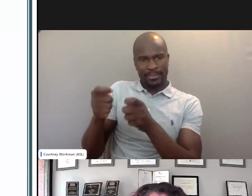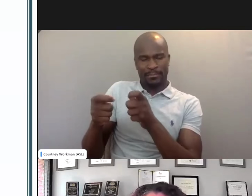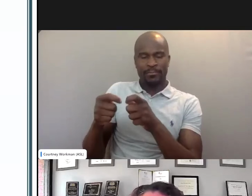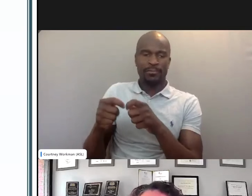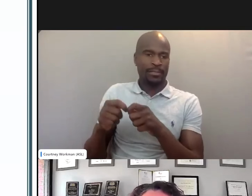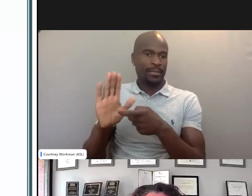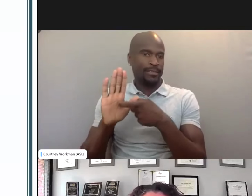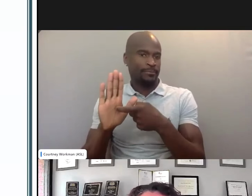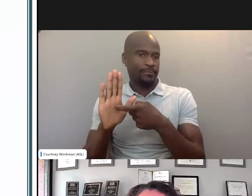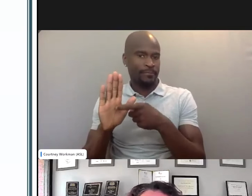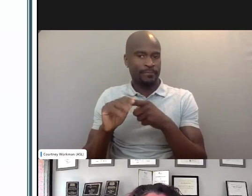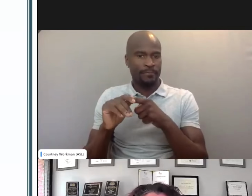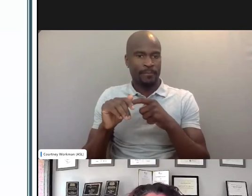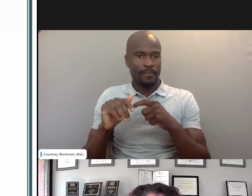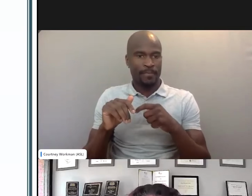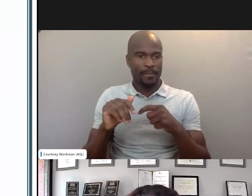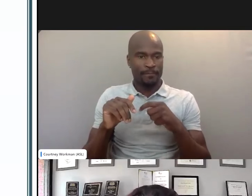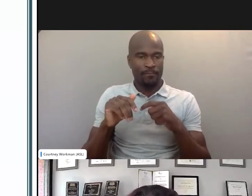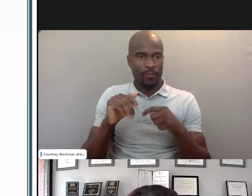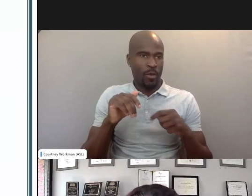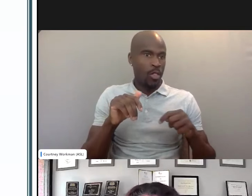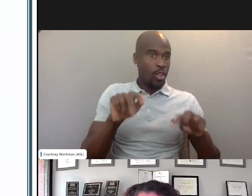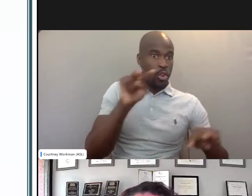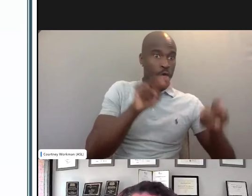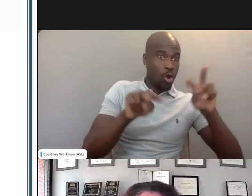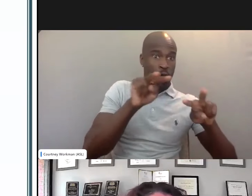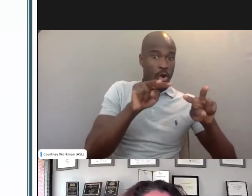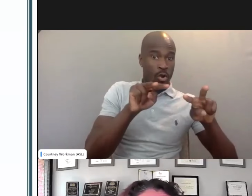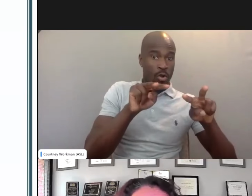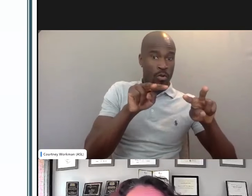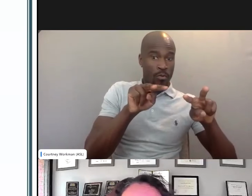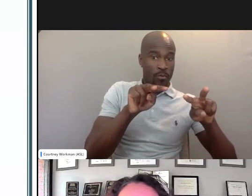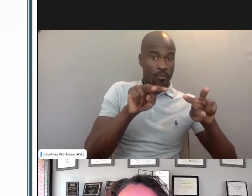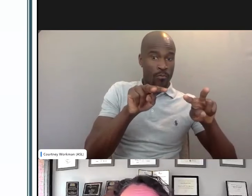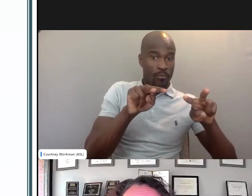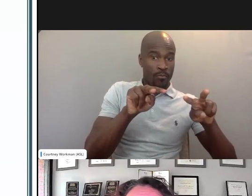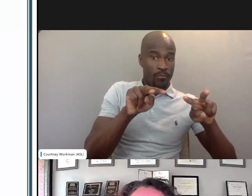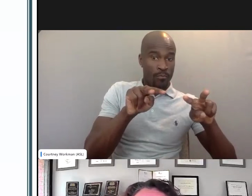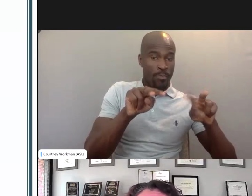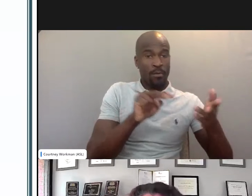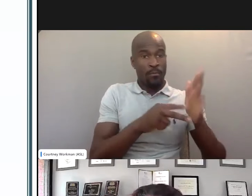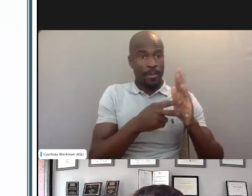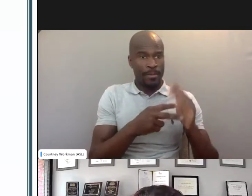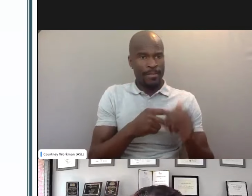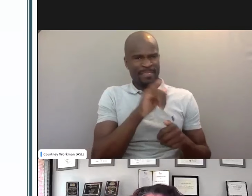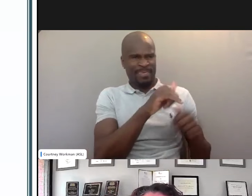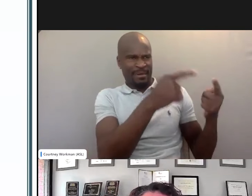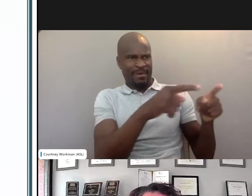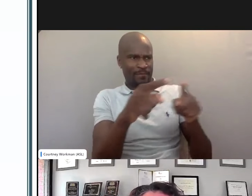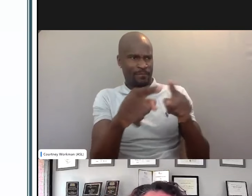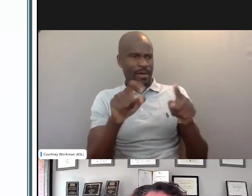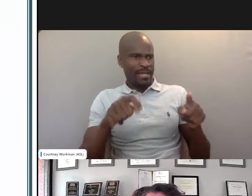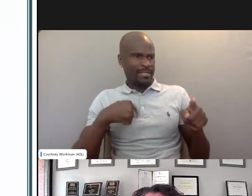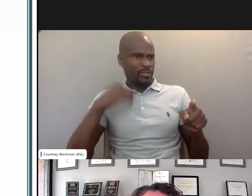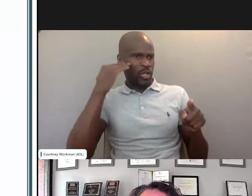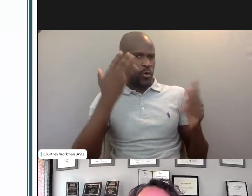like sort of preparing yourself for meaning what do you need to know about this crisis event? What are